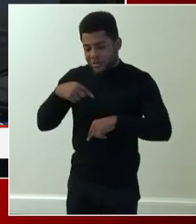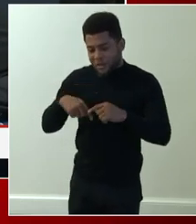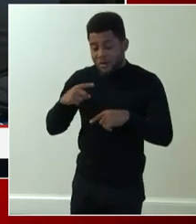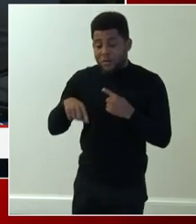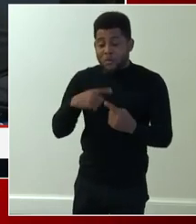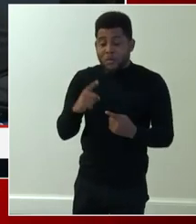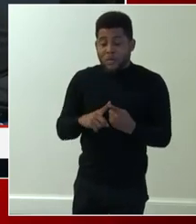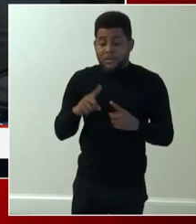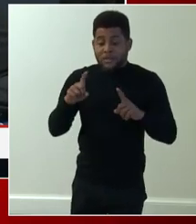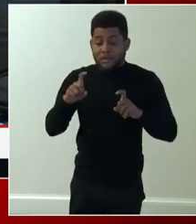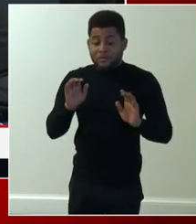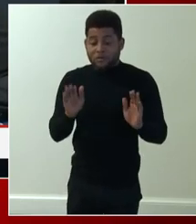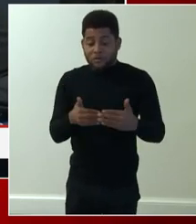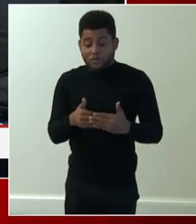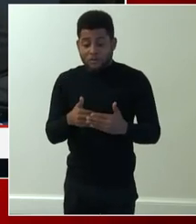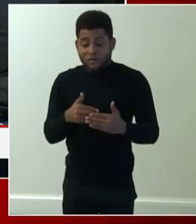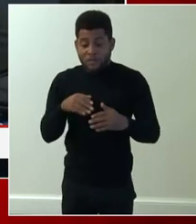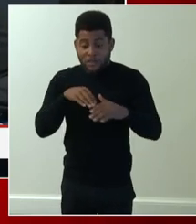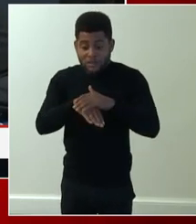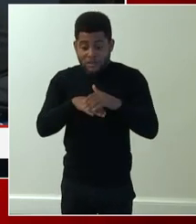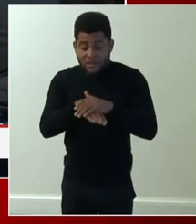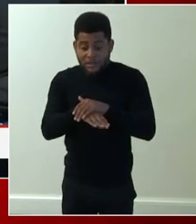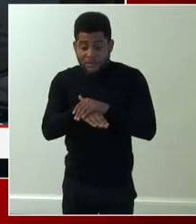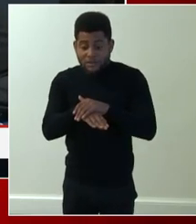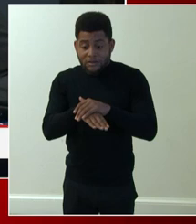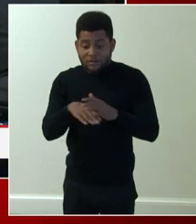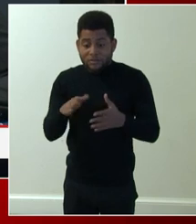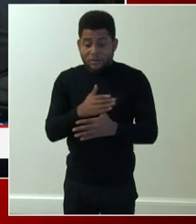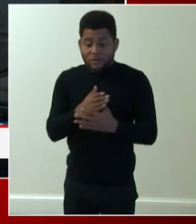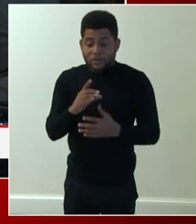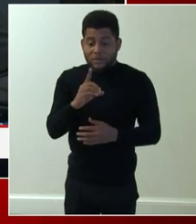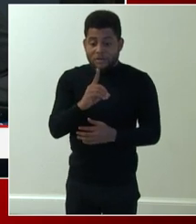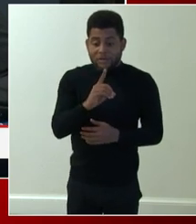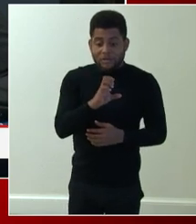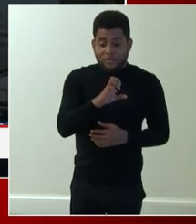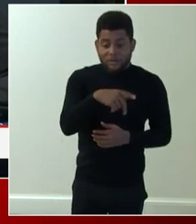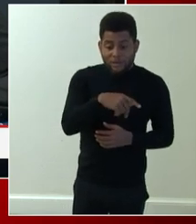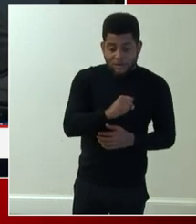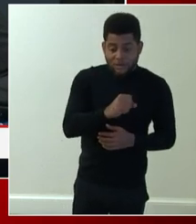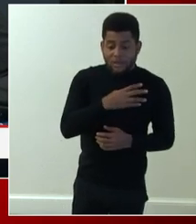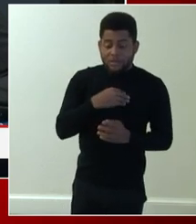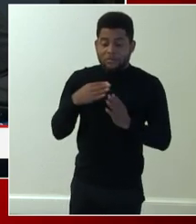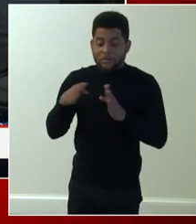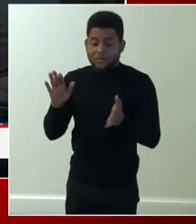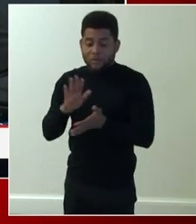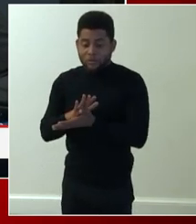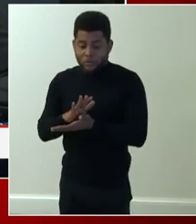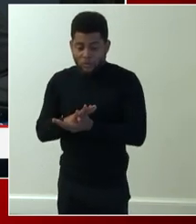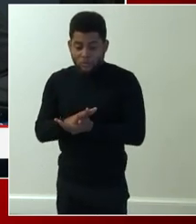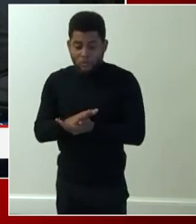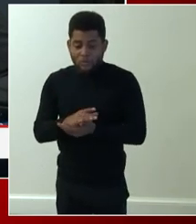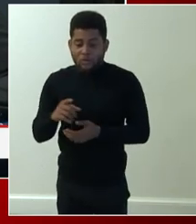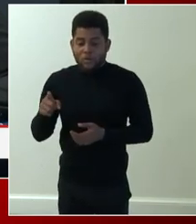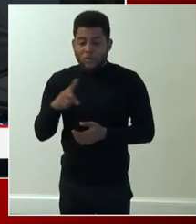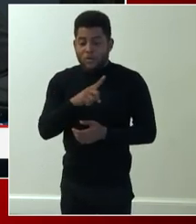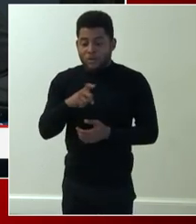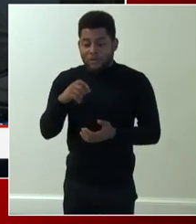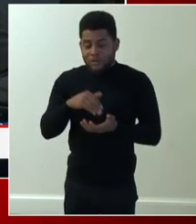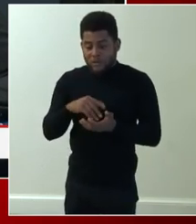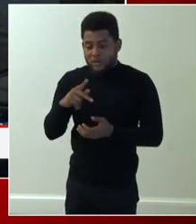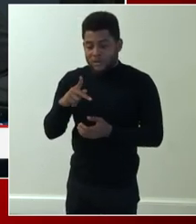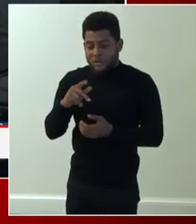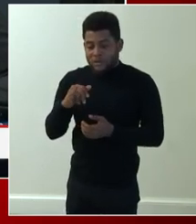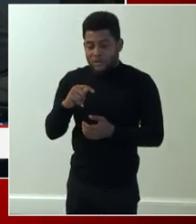kits, we will have access between DCPS and the public charter schools, 100,000 kits. They will have access to them